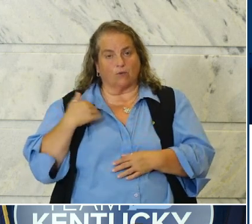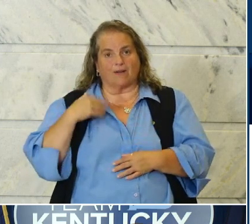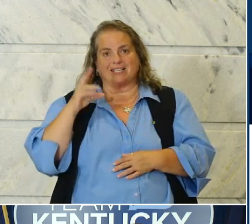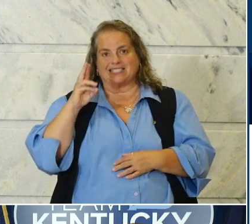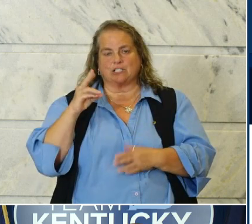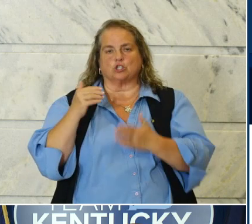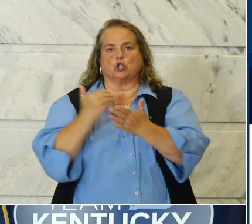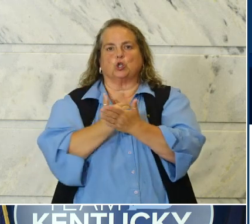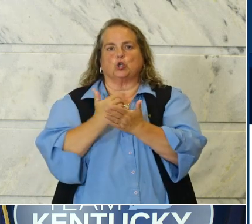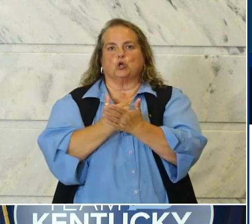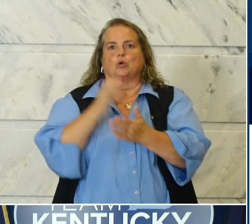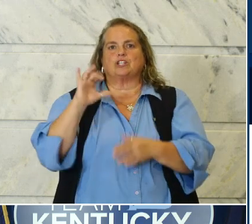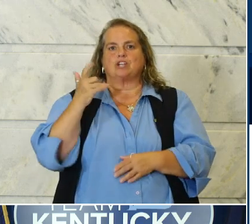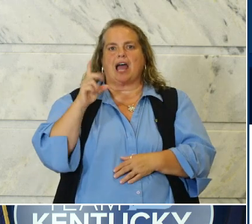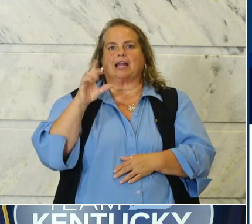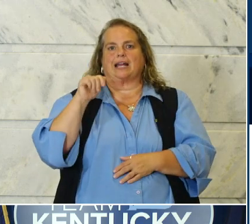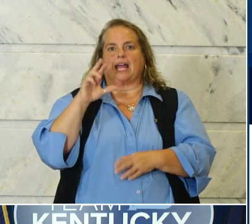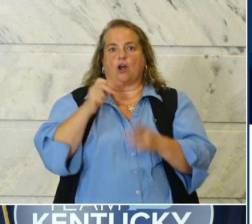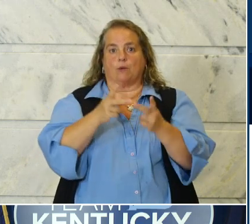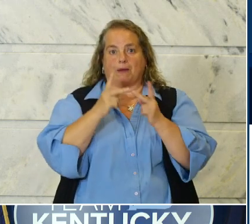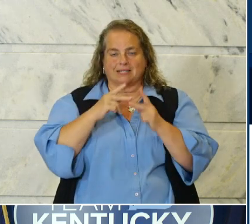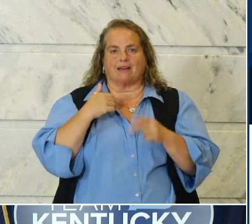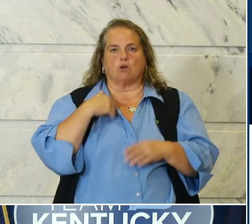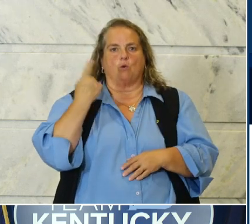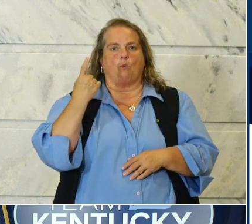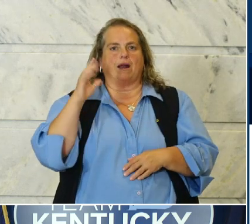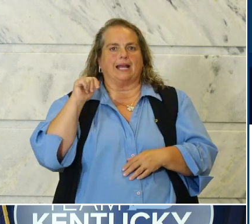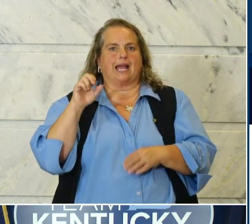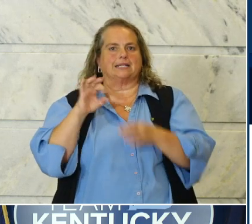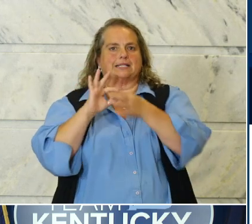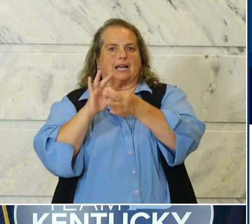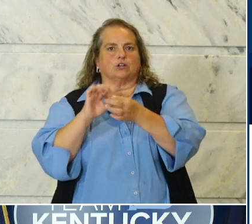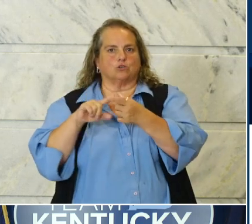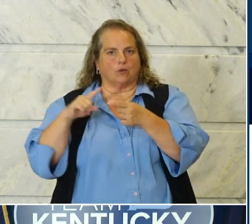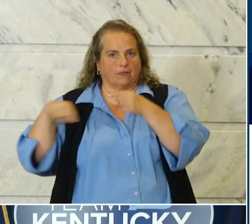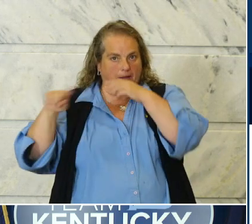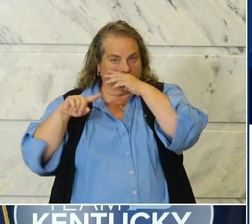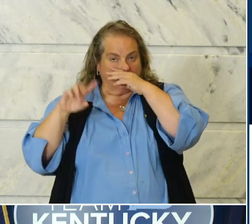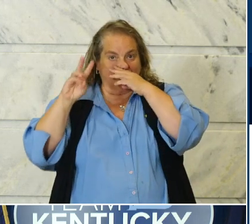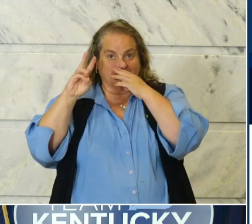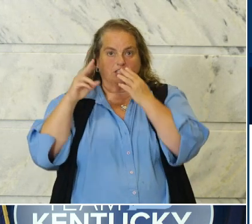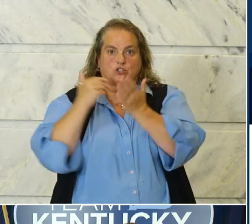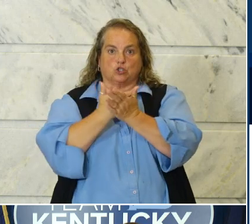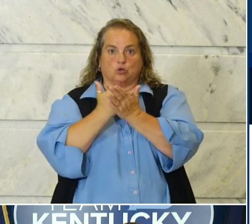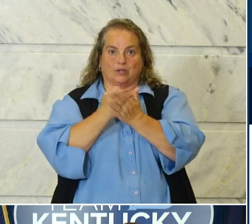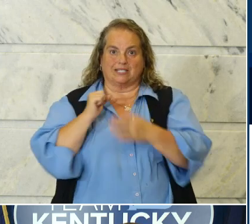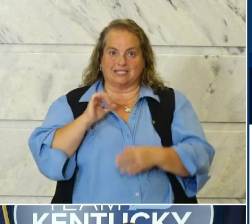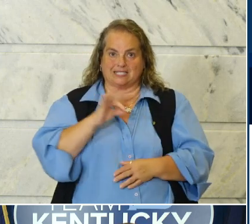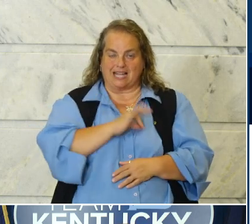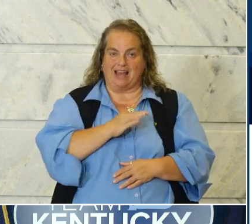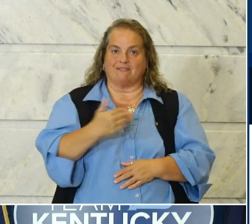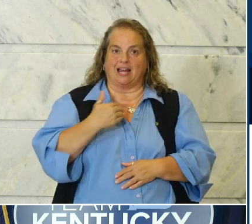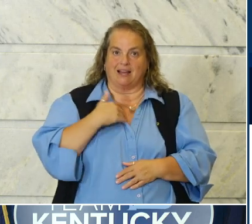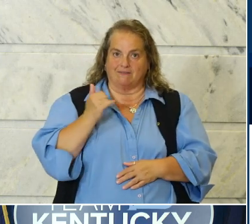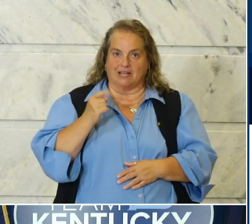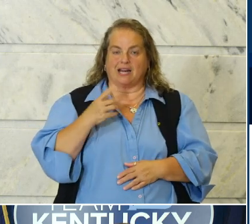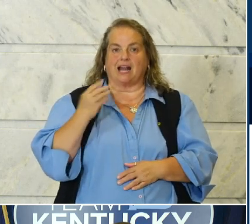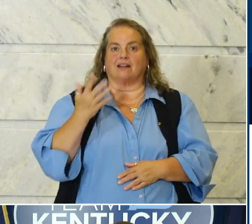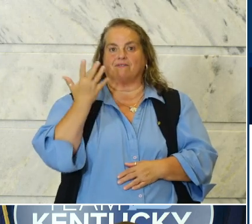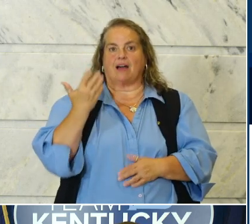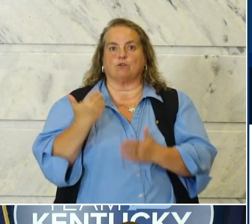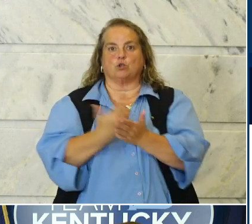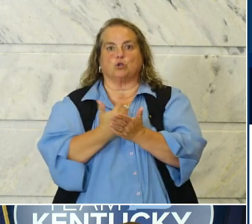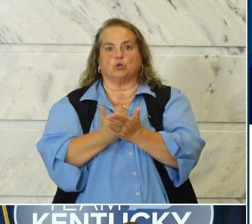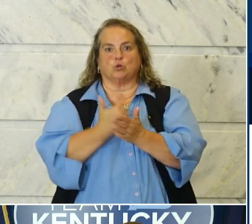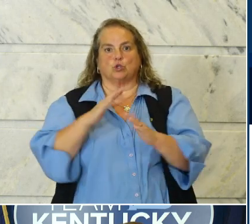new facilities that have at least 1 case connected to them, at least 6 new staff testing positive, and 5 new children.